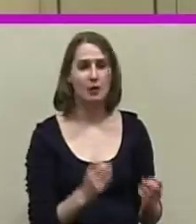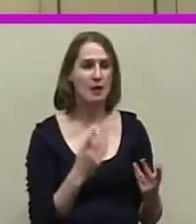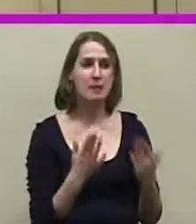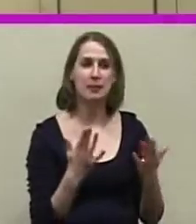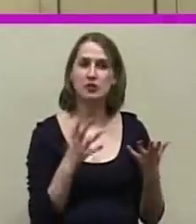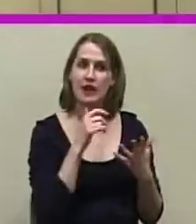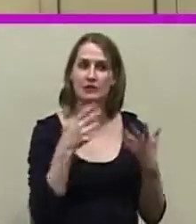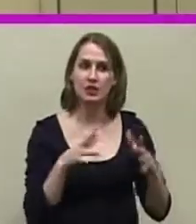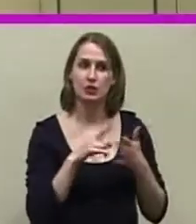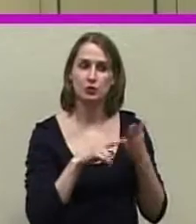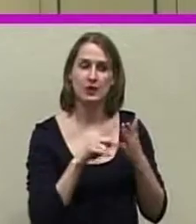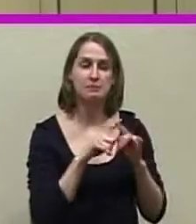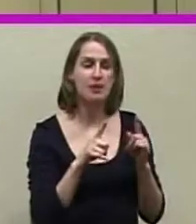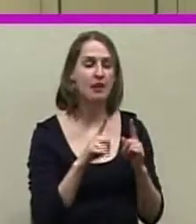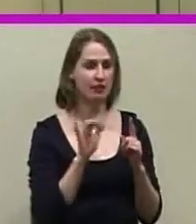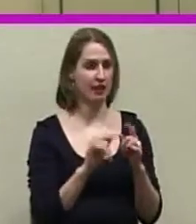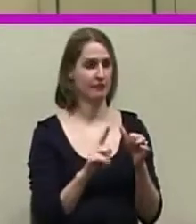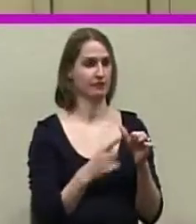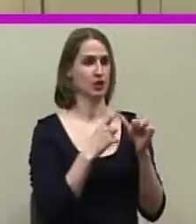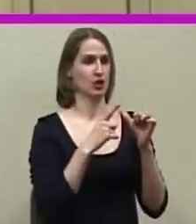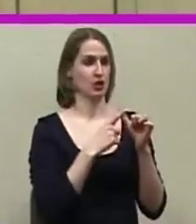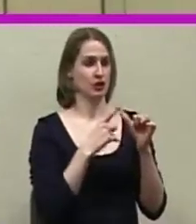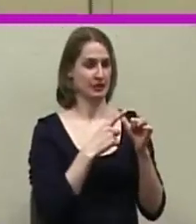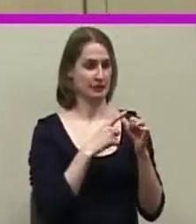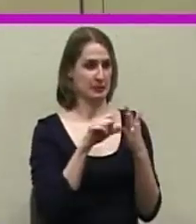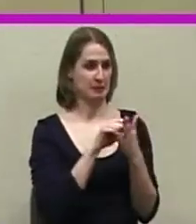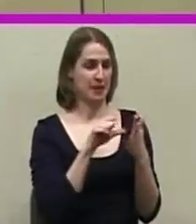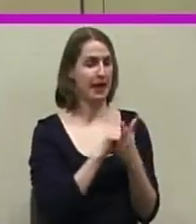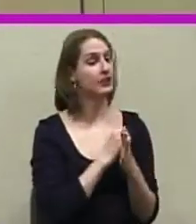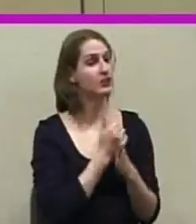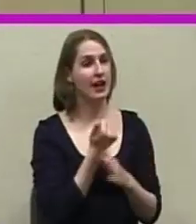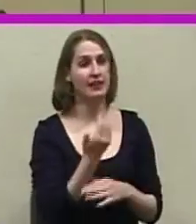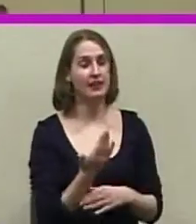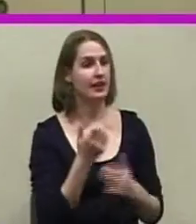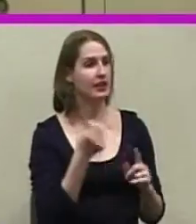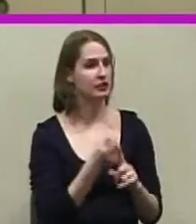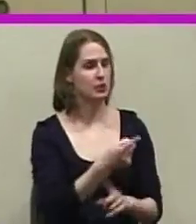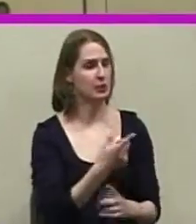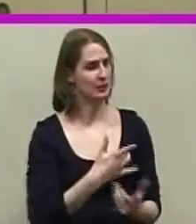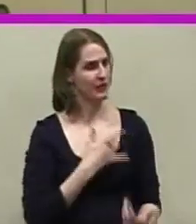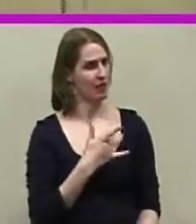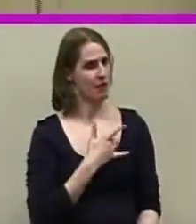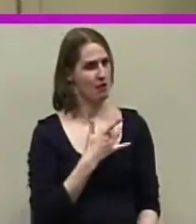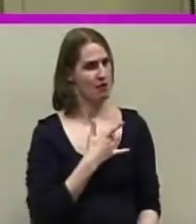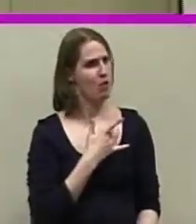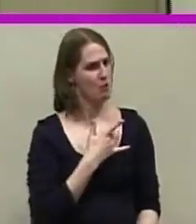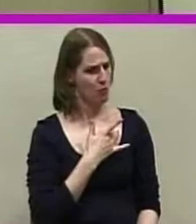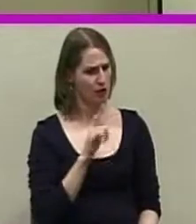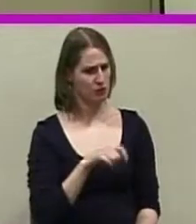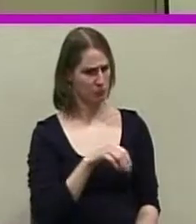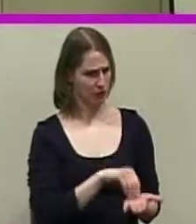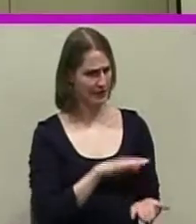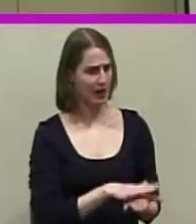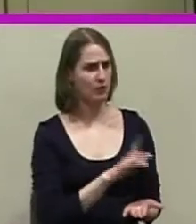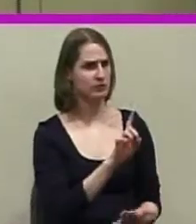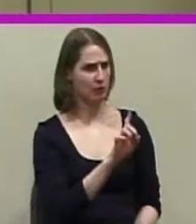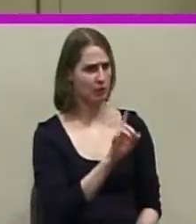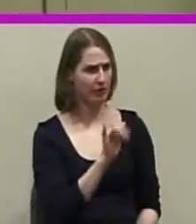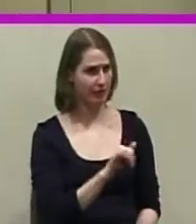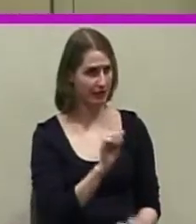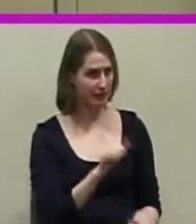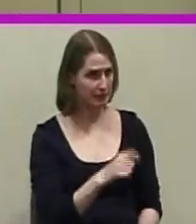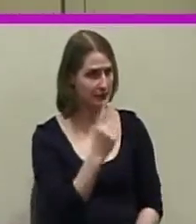Very first page. Anything there hit you as issues that you kind of say, I better put this down somewhere. This could be